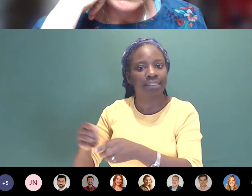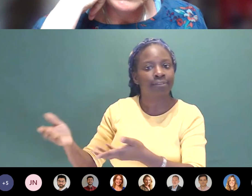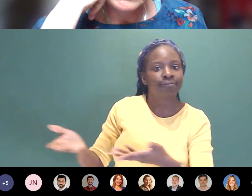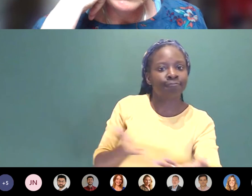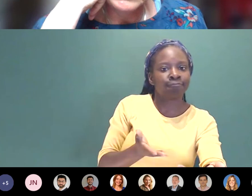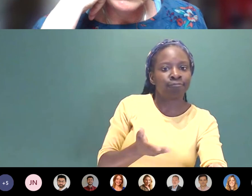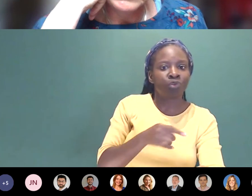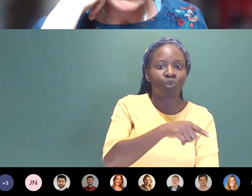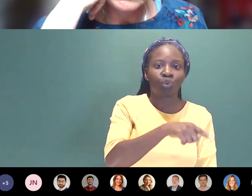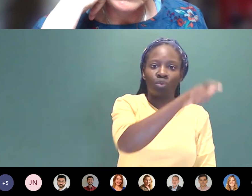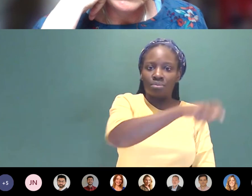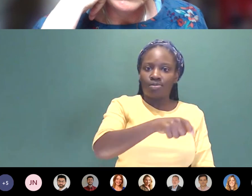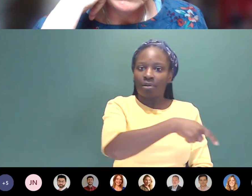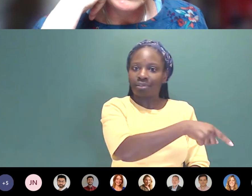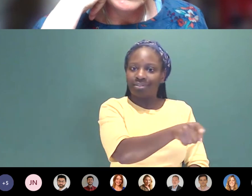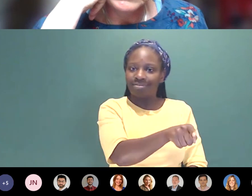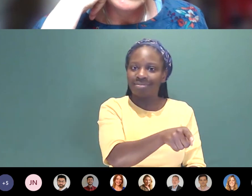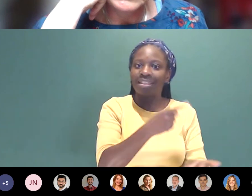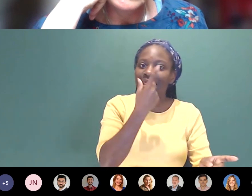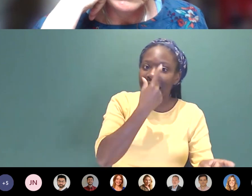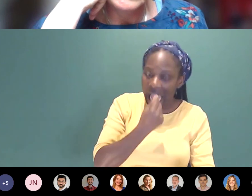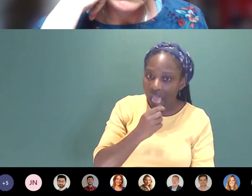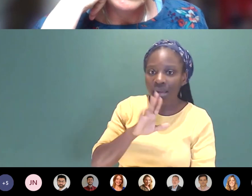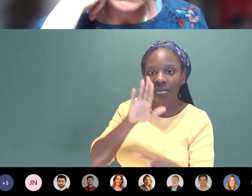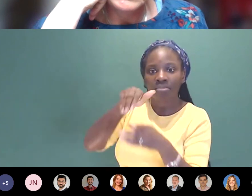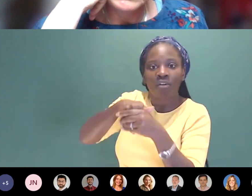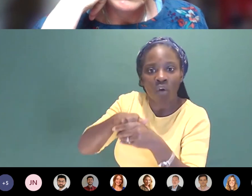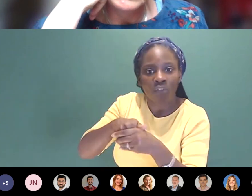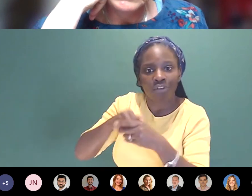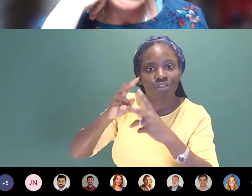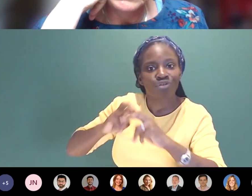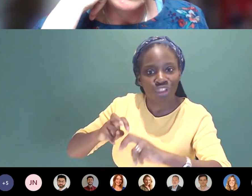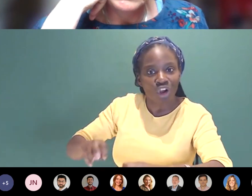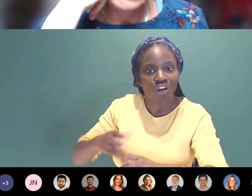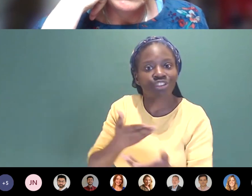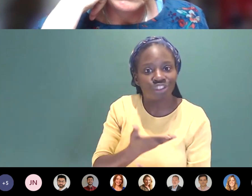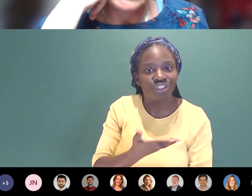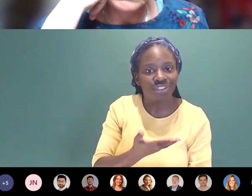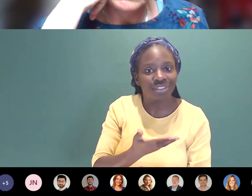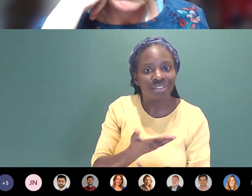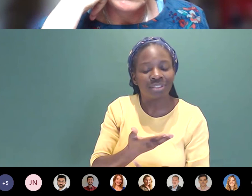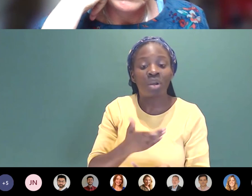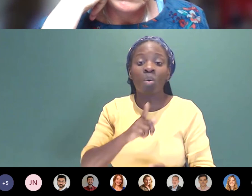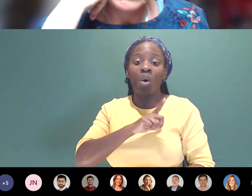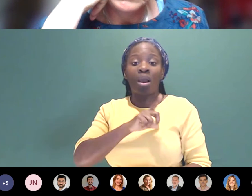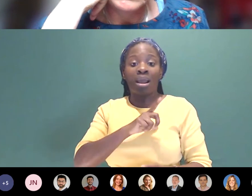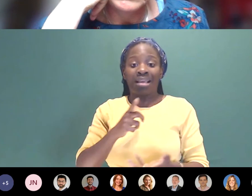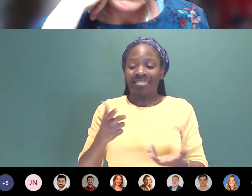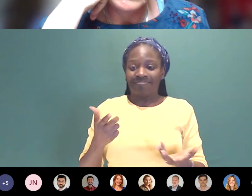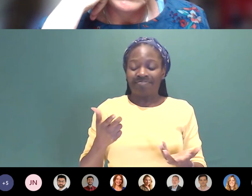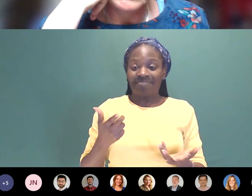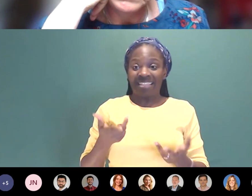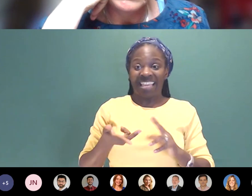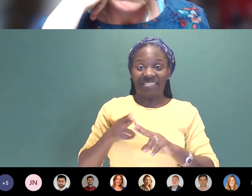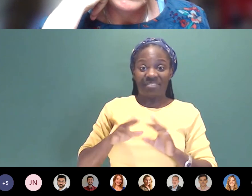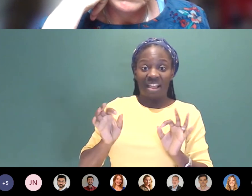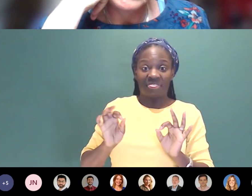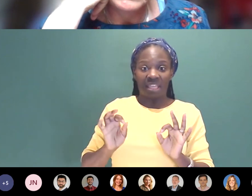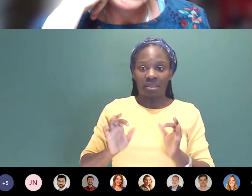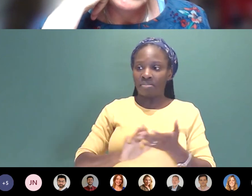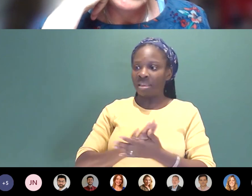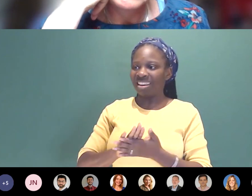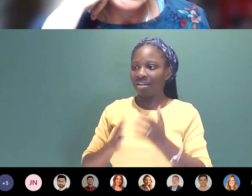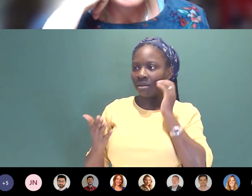the participants to make sure that they could participate, because otherwise you could end up only